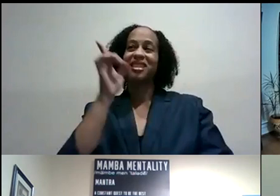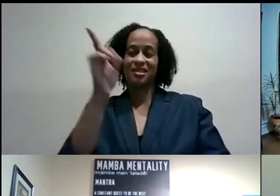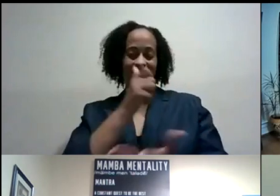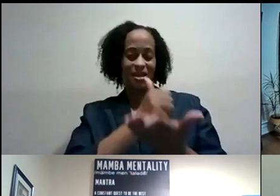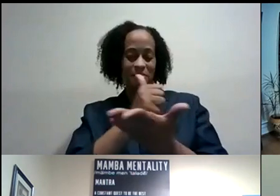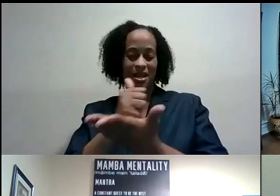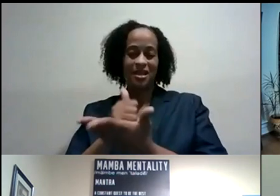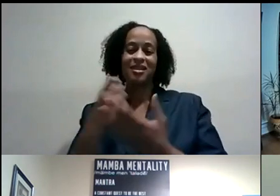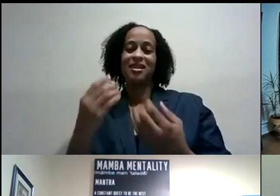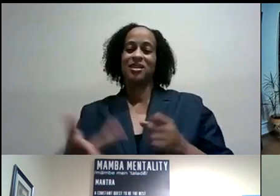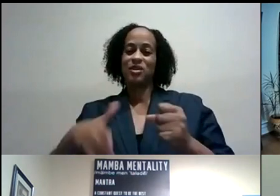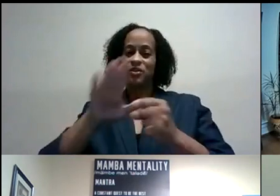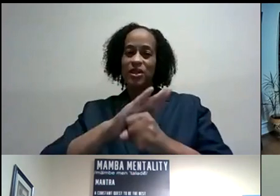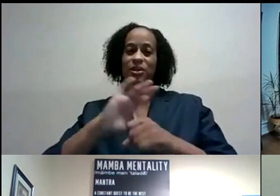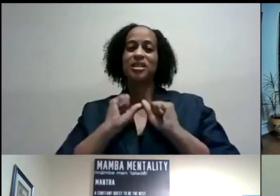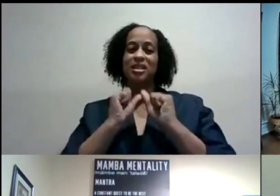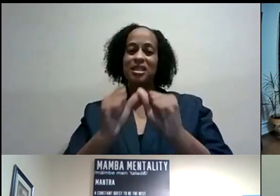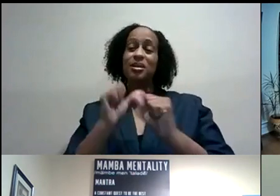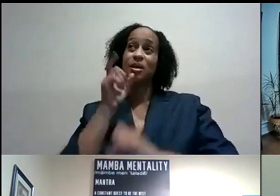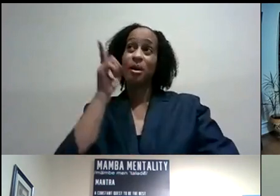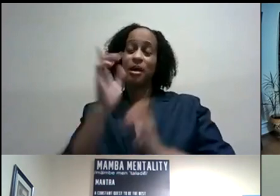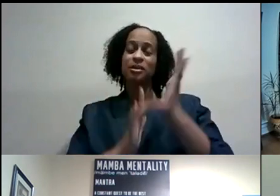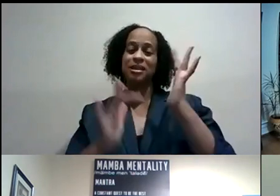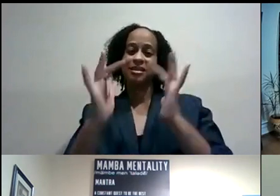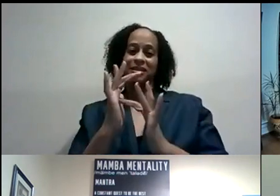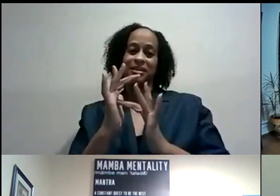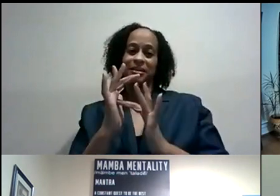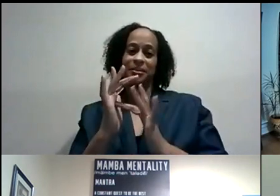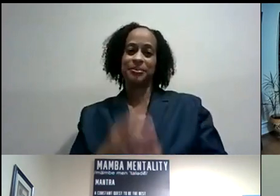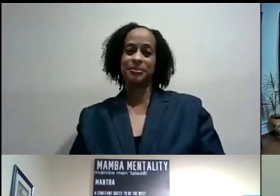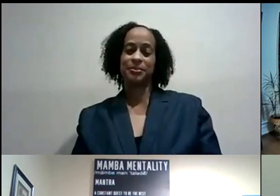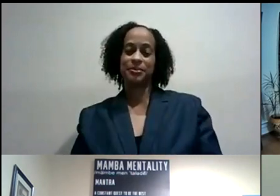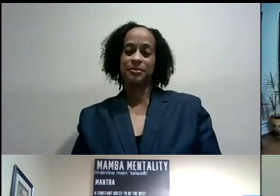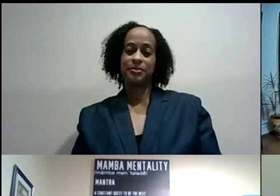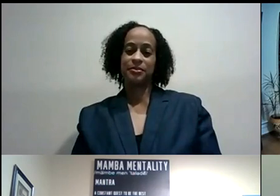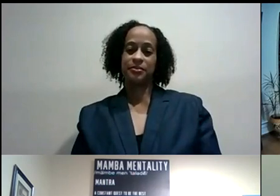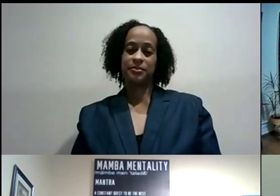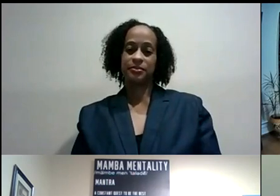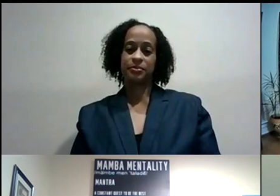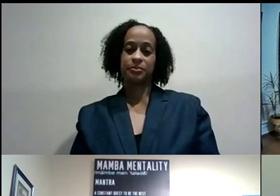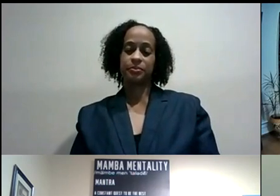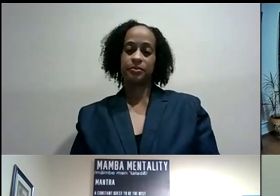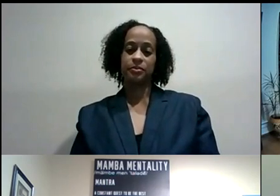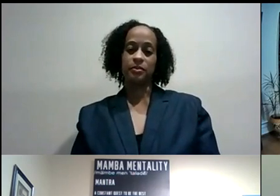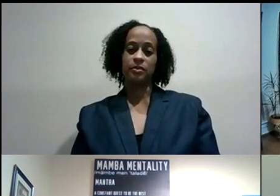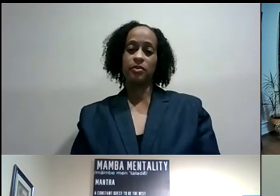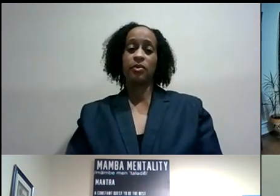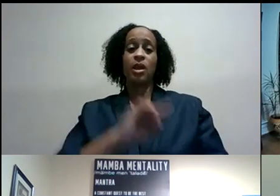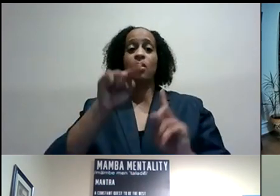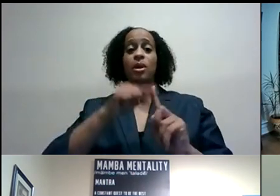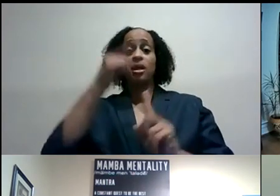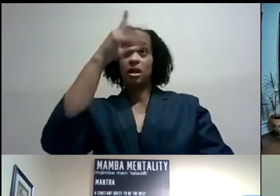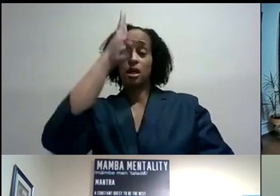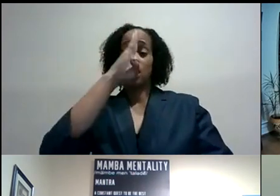is still about Jesus. Amen. When God created